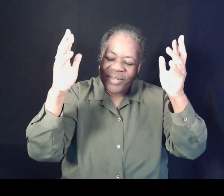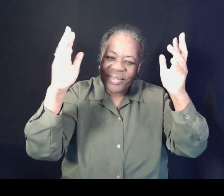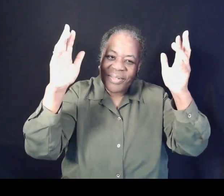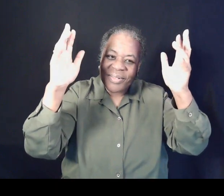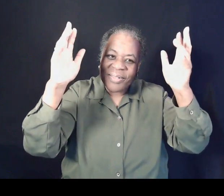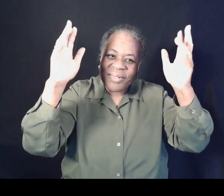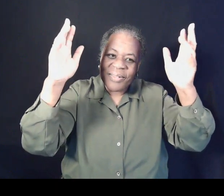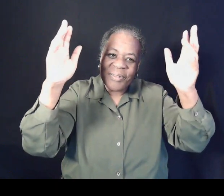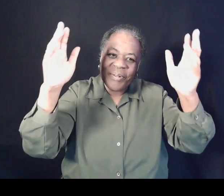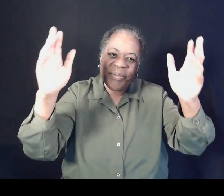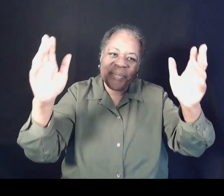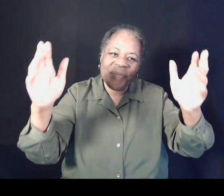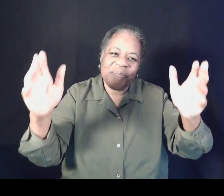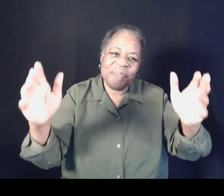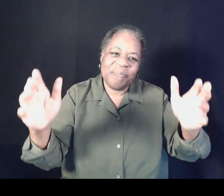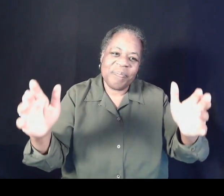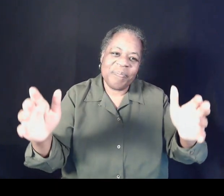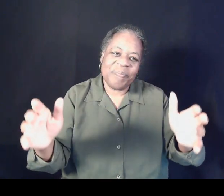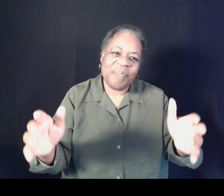praise.